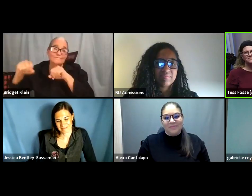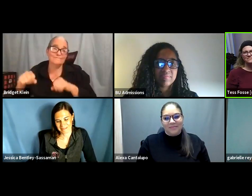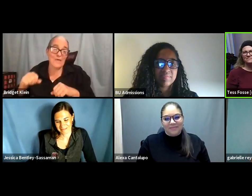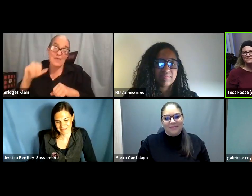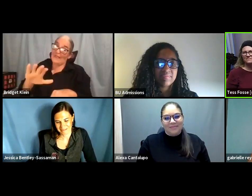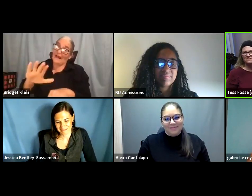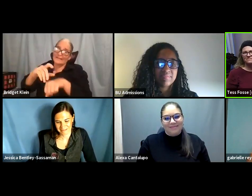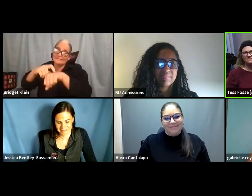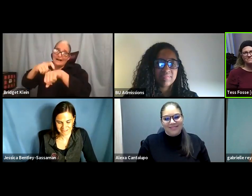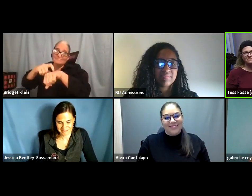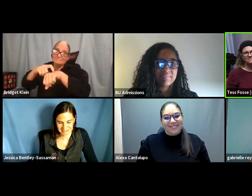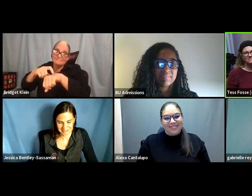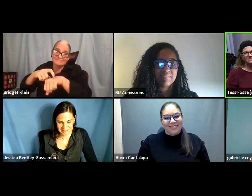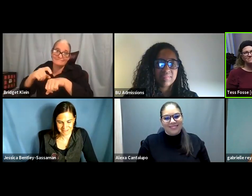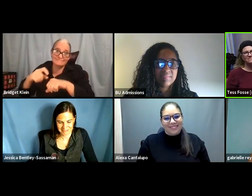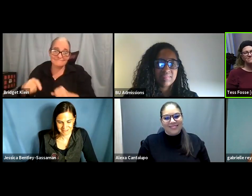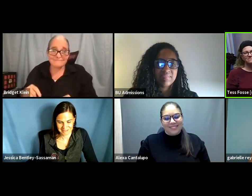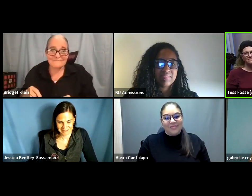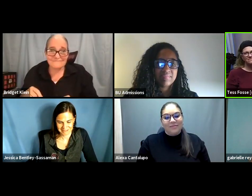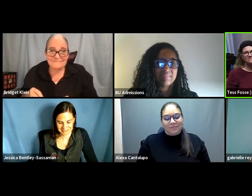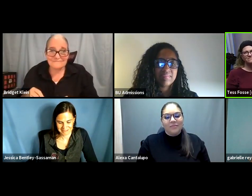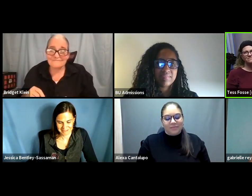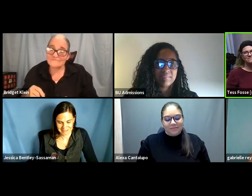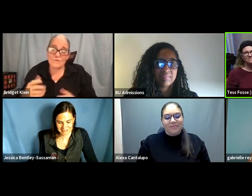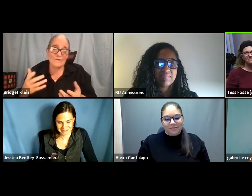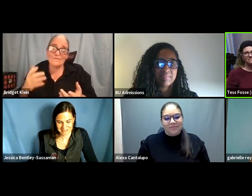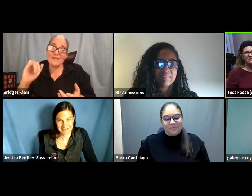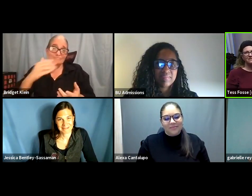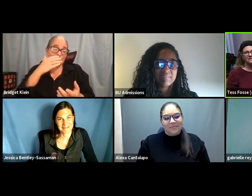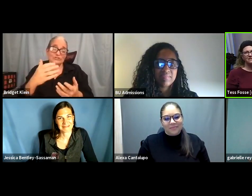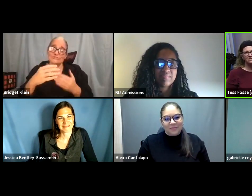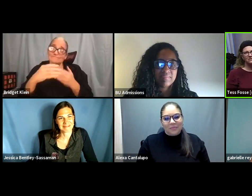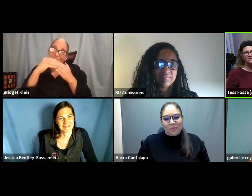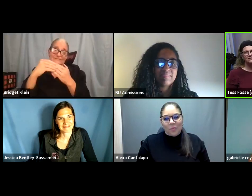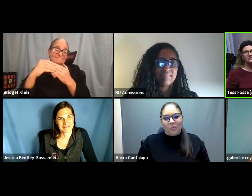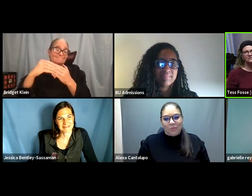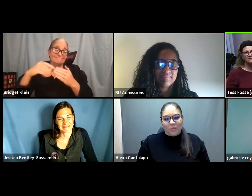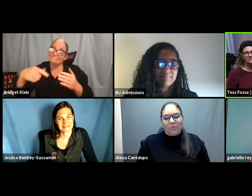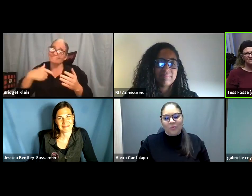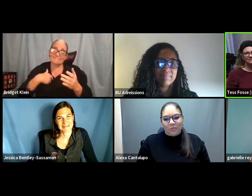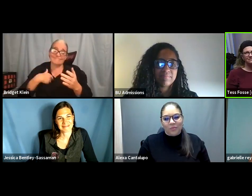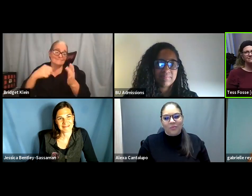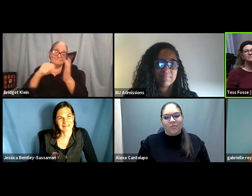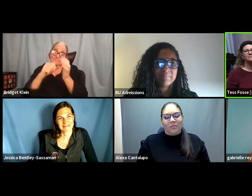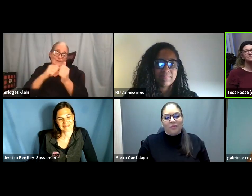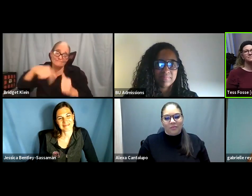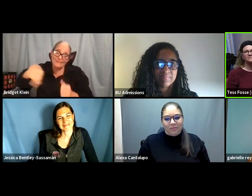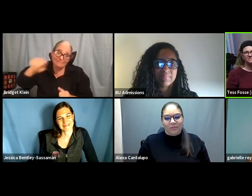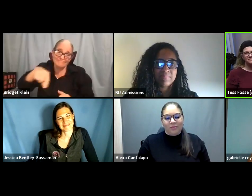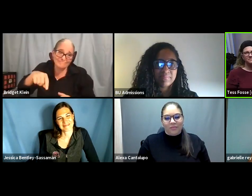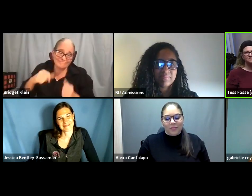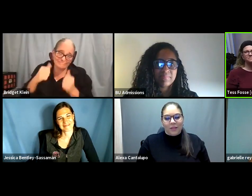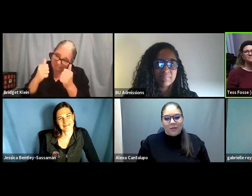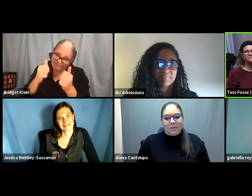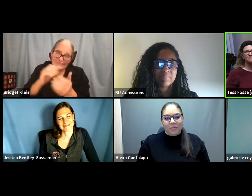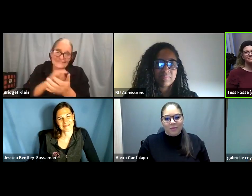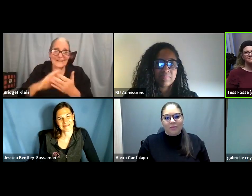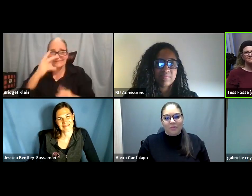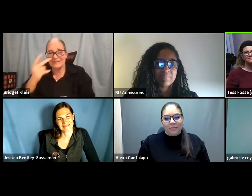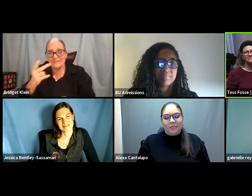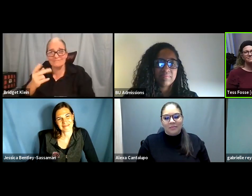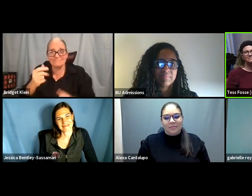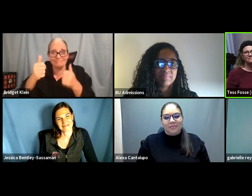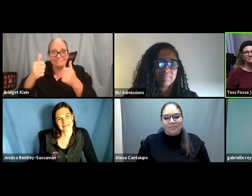and so they were always willing to take on responsibilities and set up events, and that takes